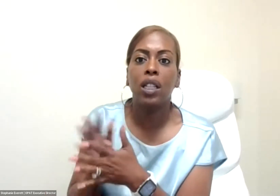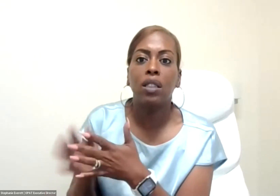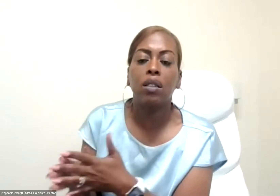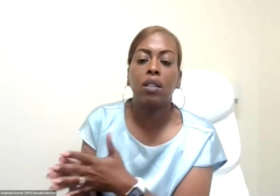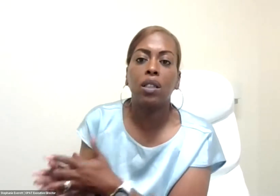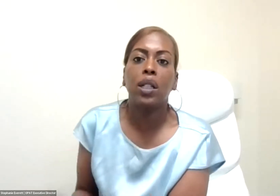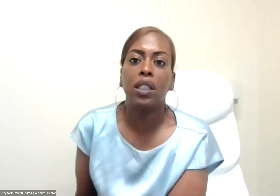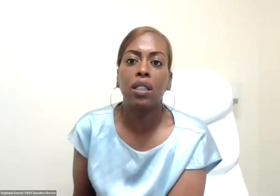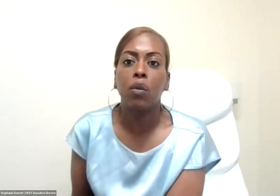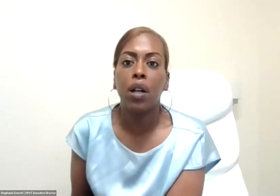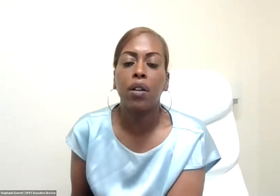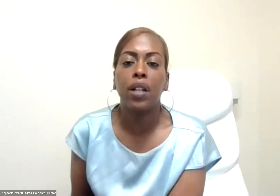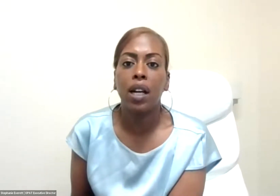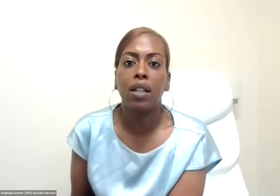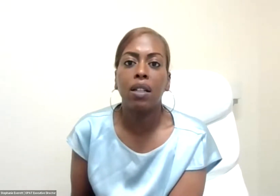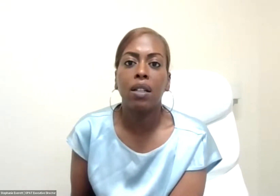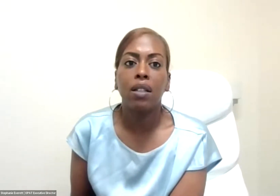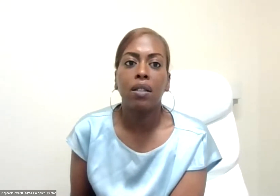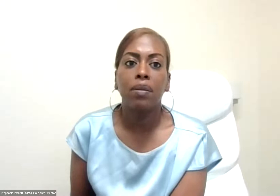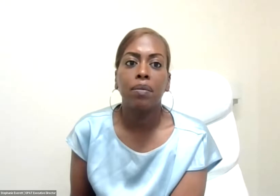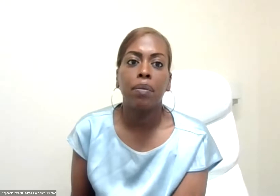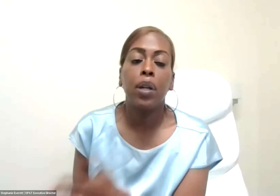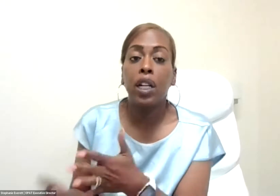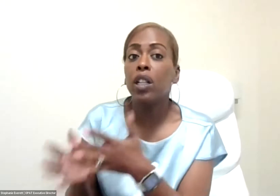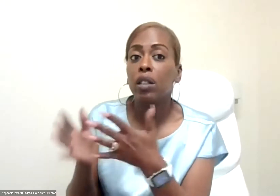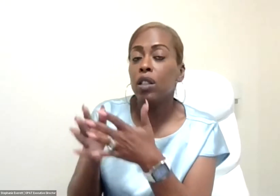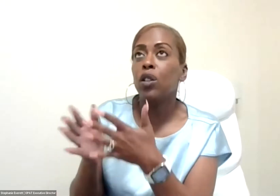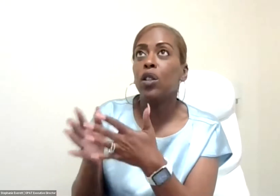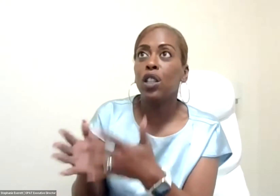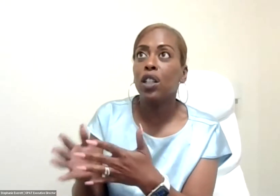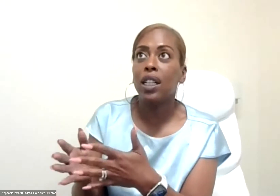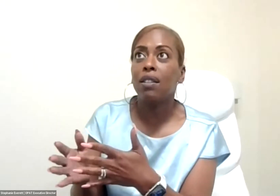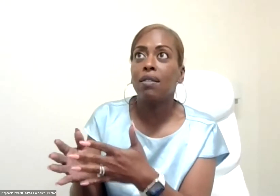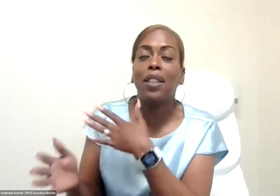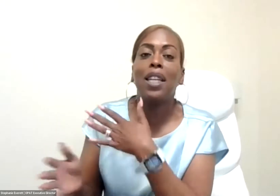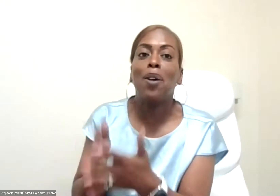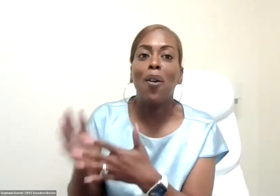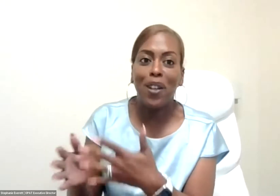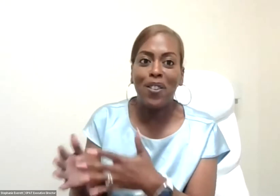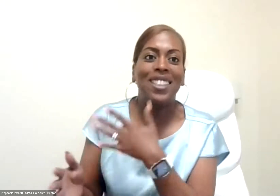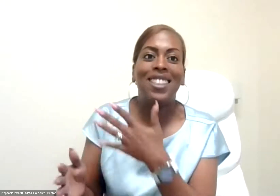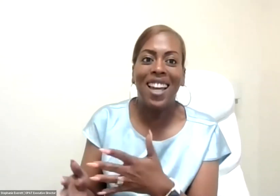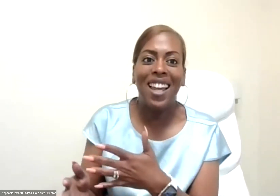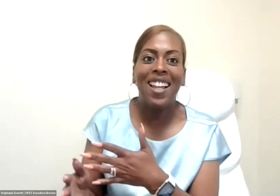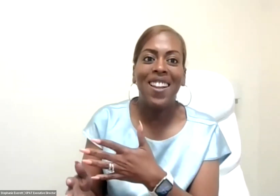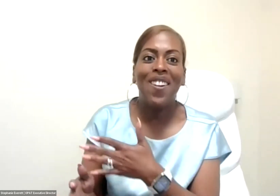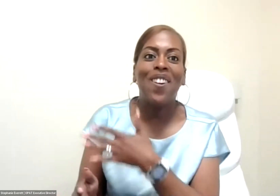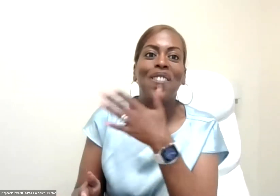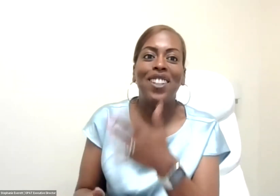There's all these questions of whether or not we could, you could look and keep going. You can